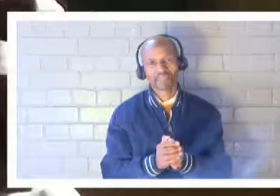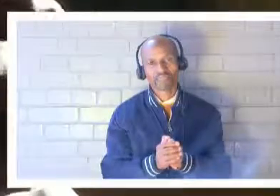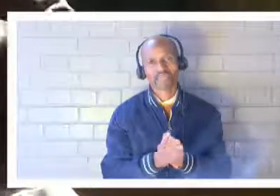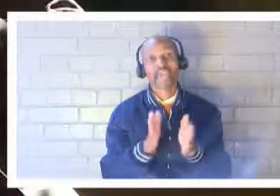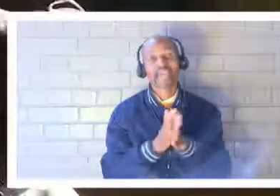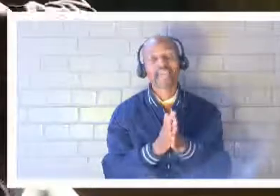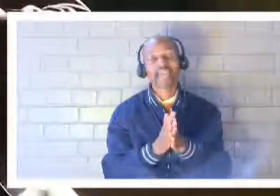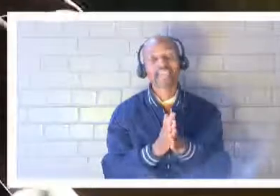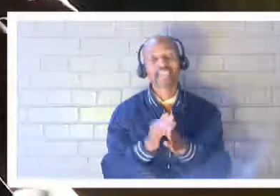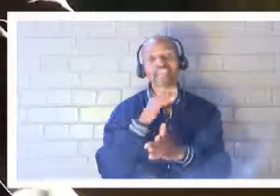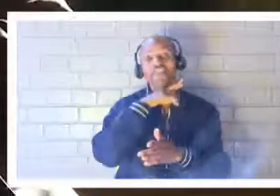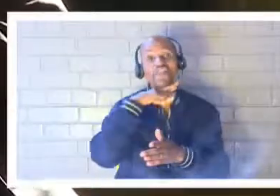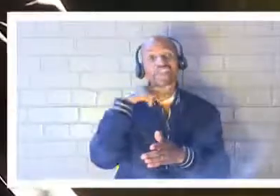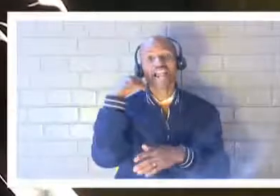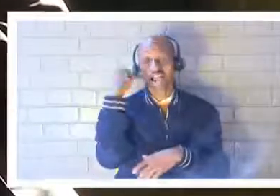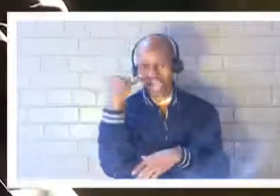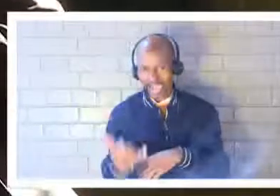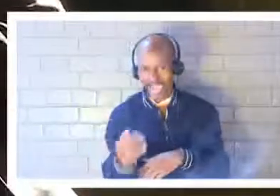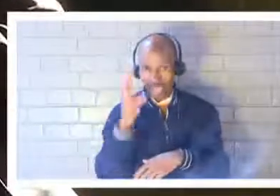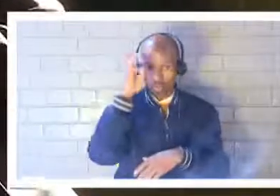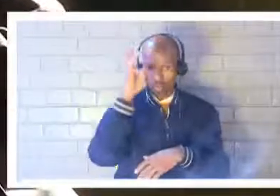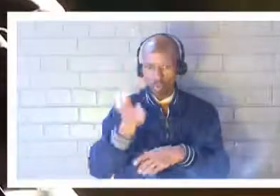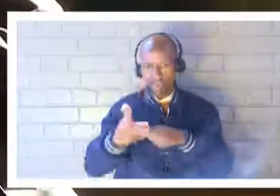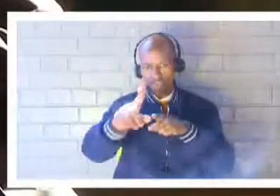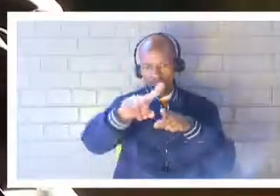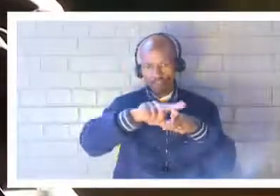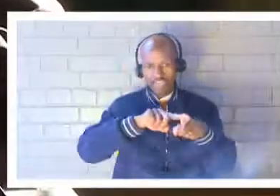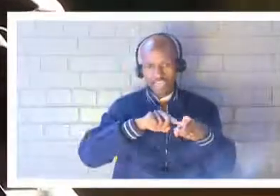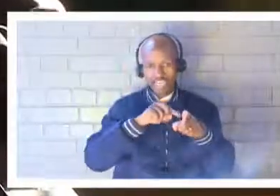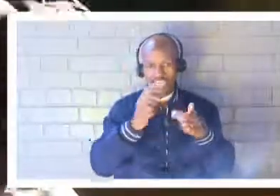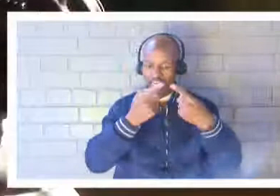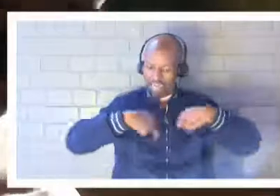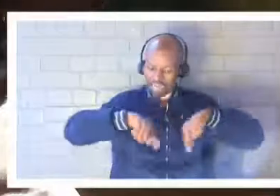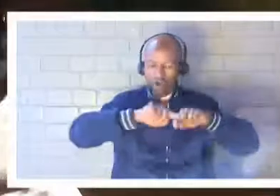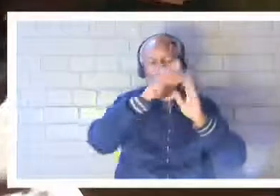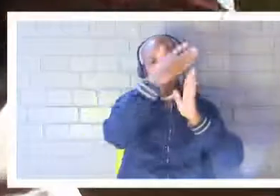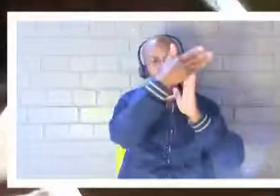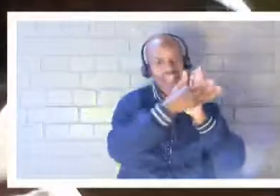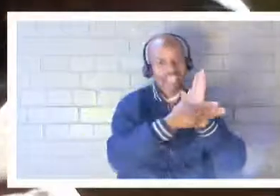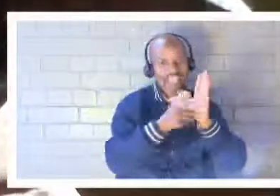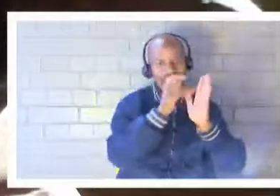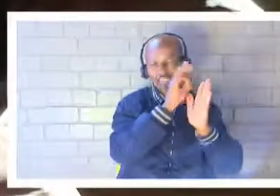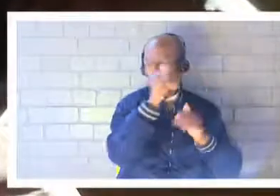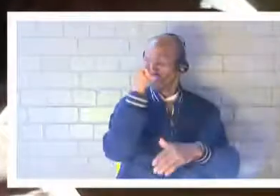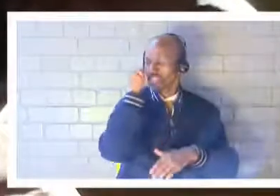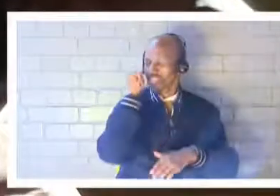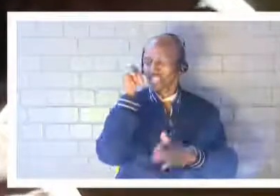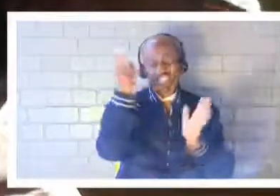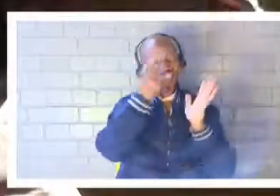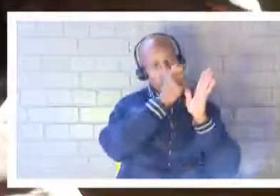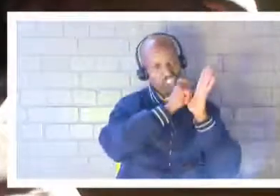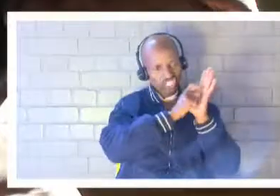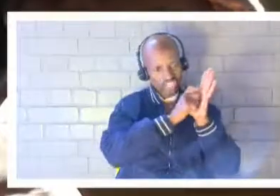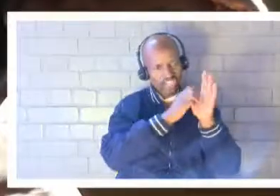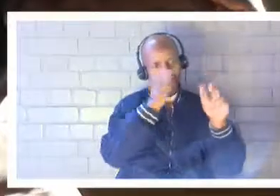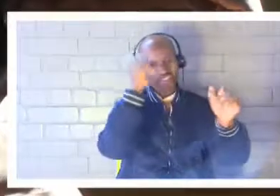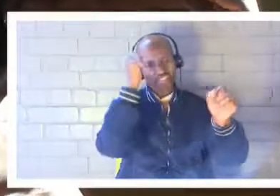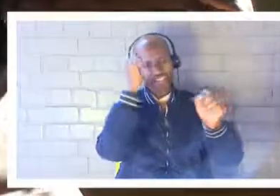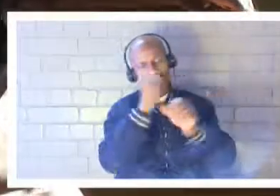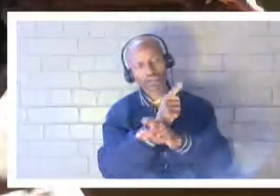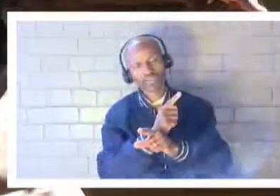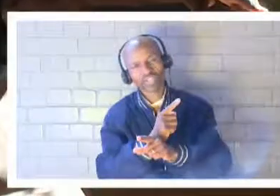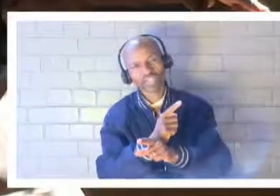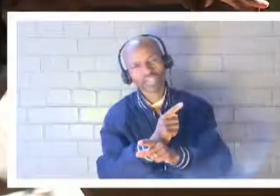and in reality we'll be also failing on our side when we have just recently signed a